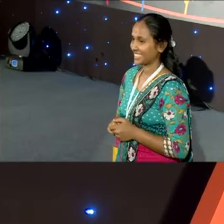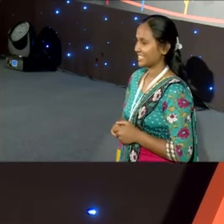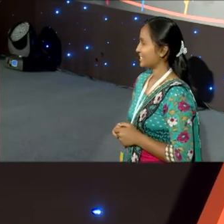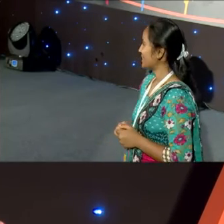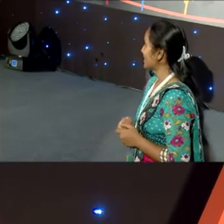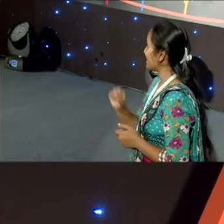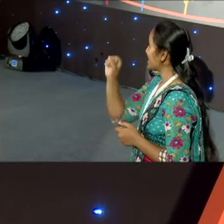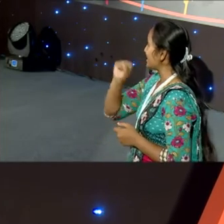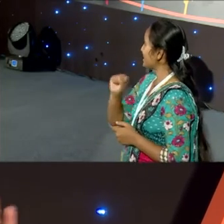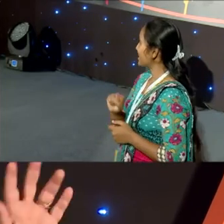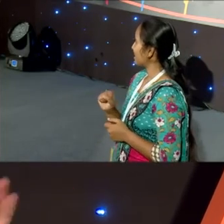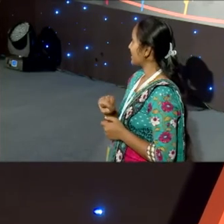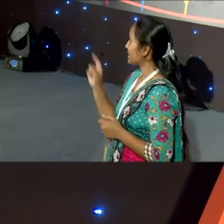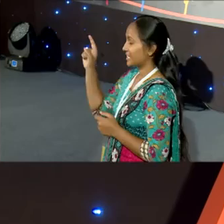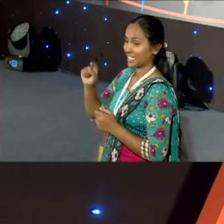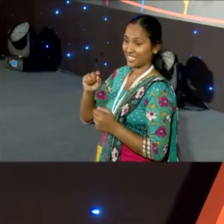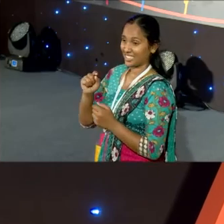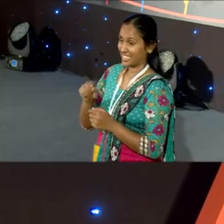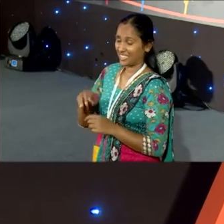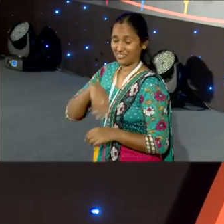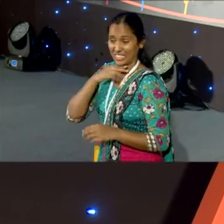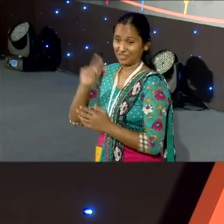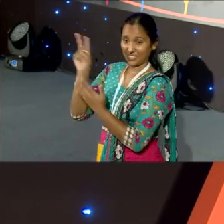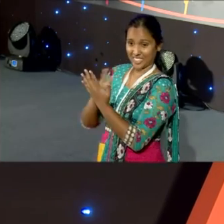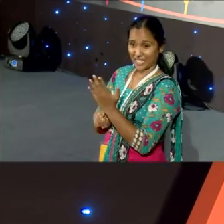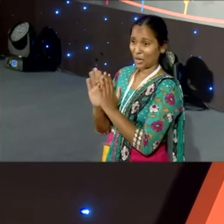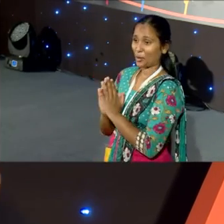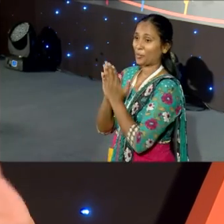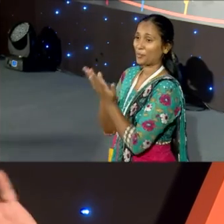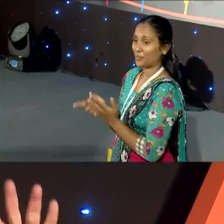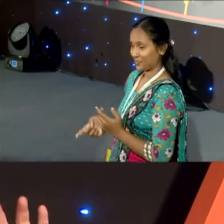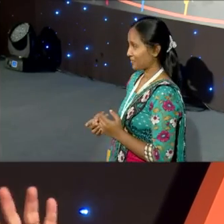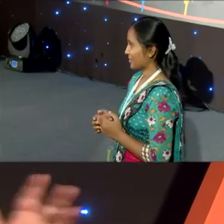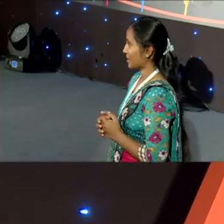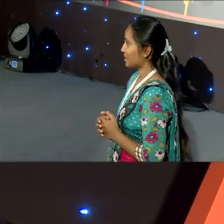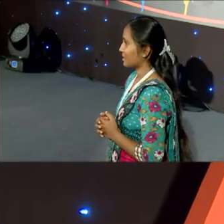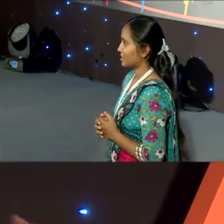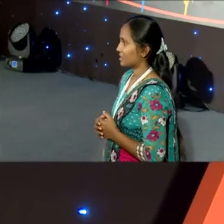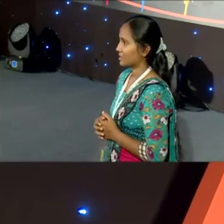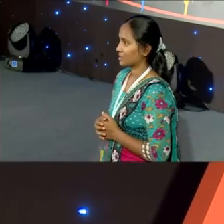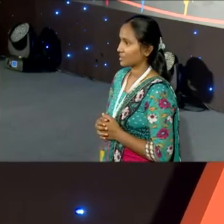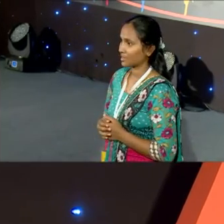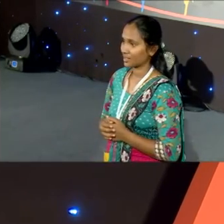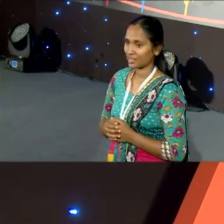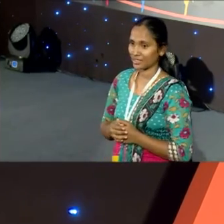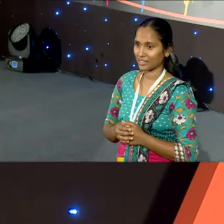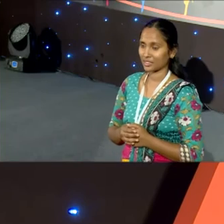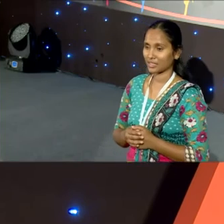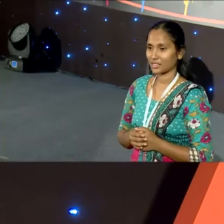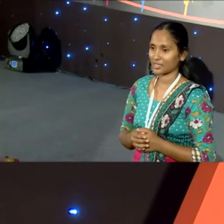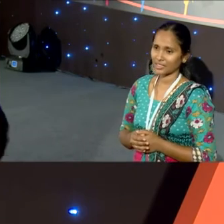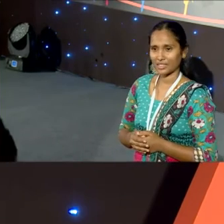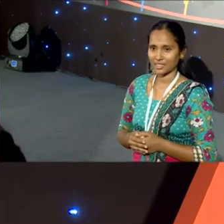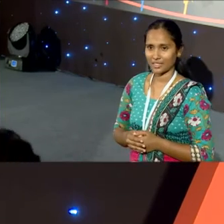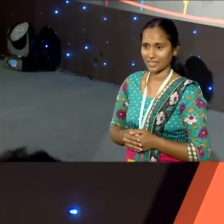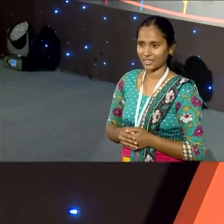So I just refused to read the syllabus. And I decided that I would get whatever job I could. And I had lots of choices.